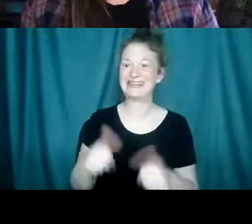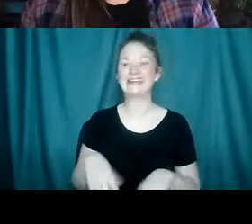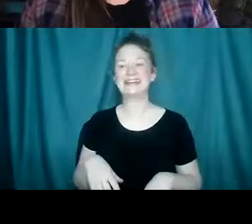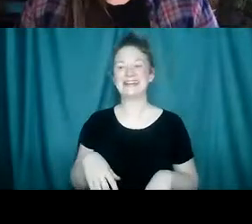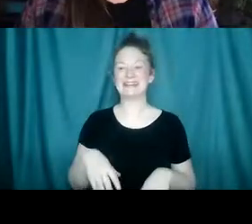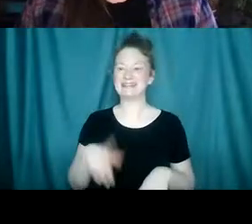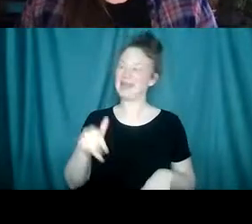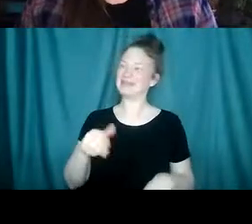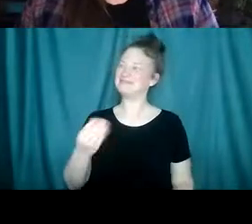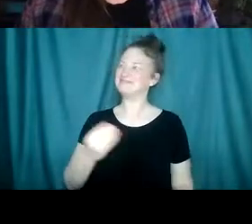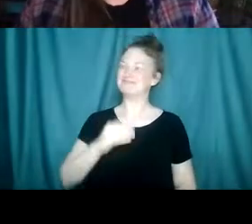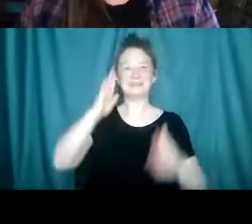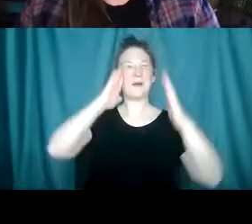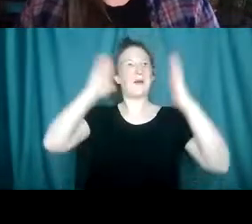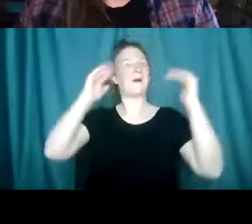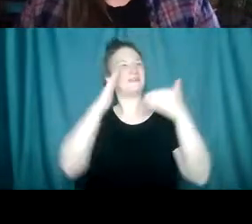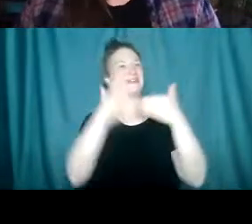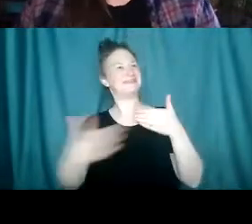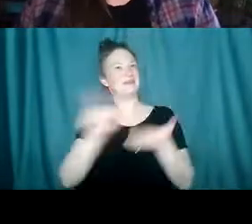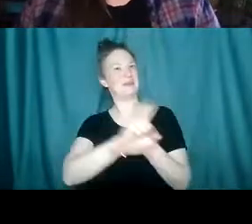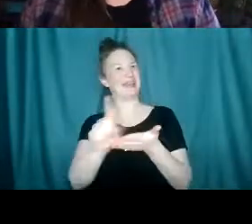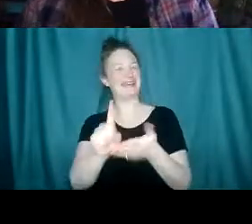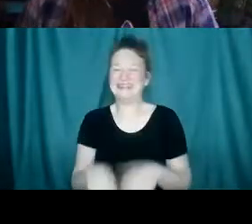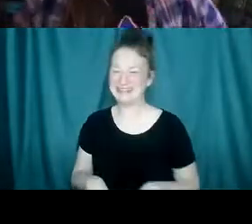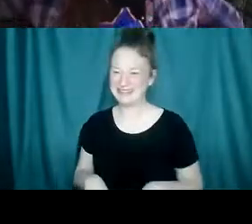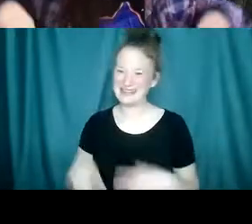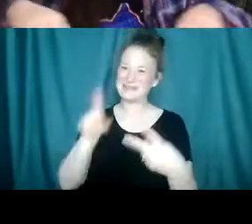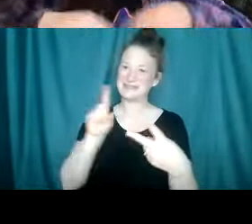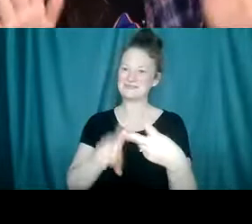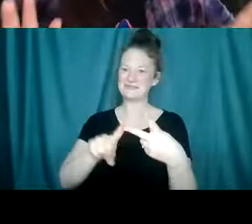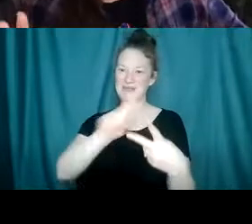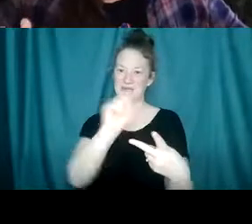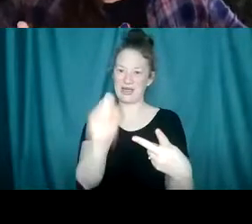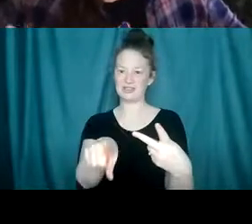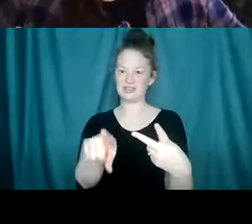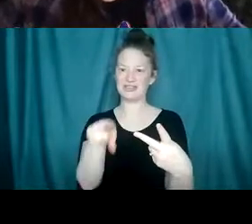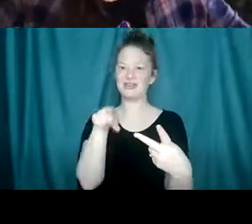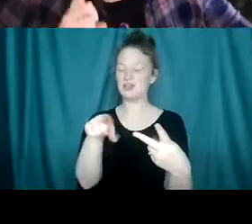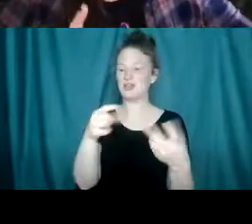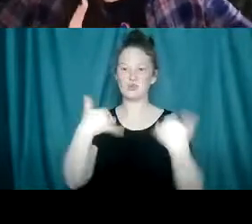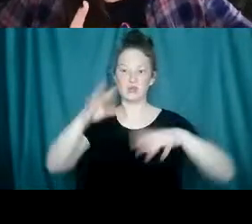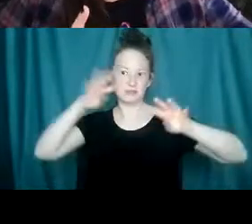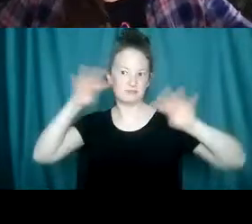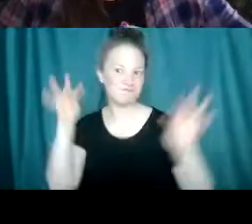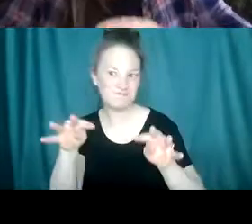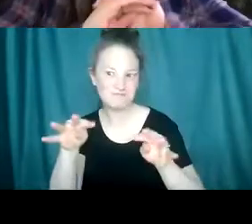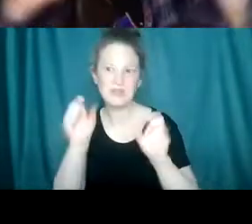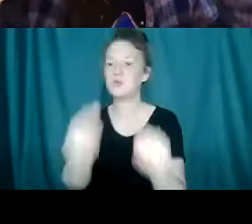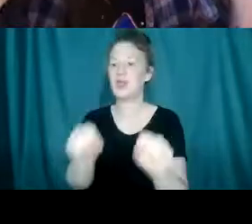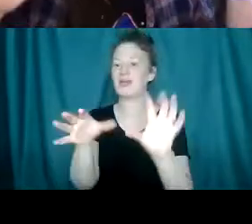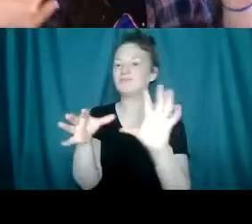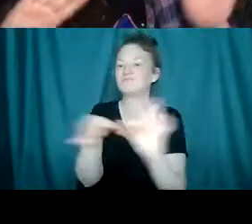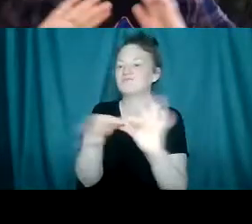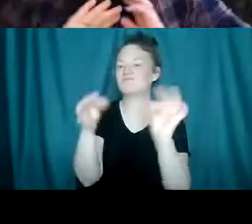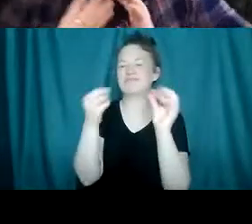me a hope for the rest of my week. The next question is, you still have everybody's attention in the world, and you can tell them one thing about